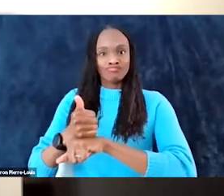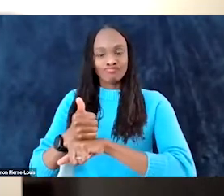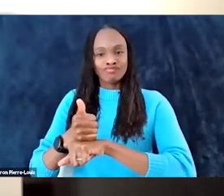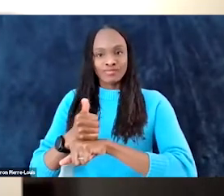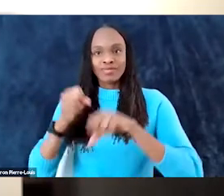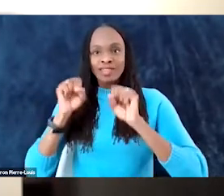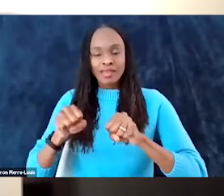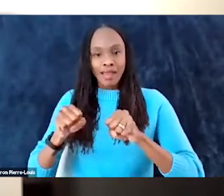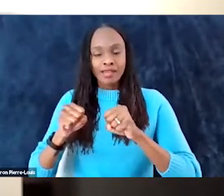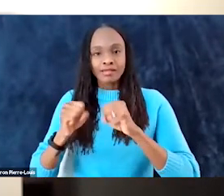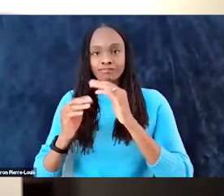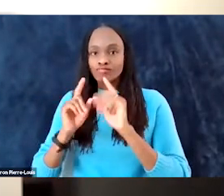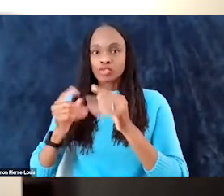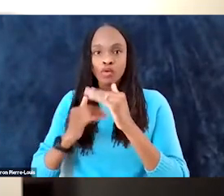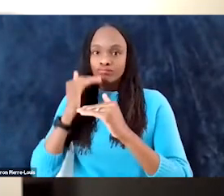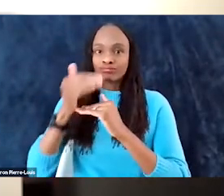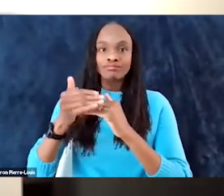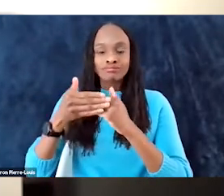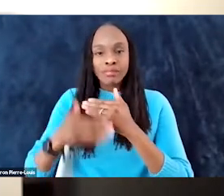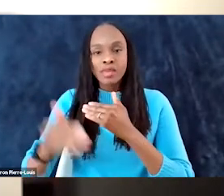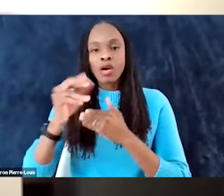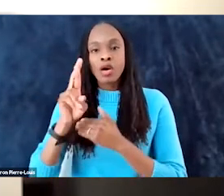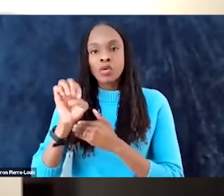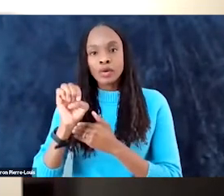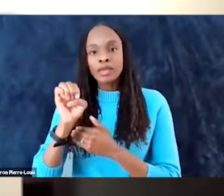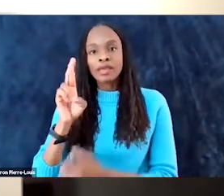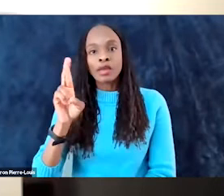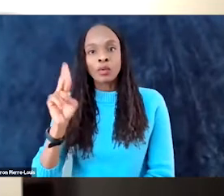beyond reruns and start offering